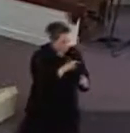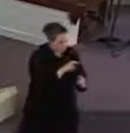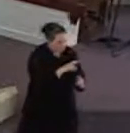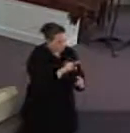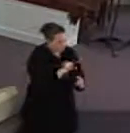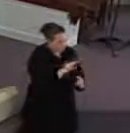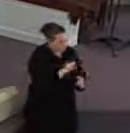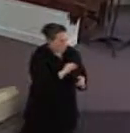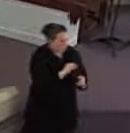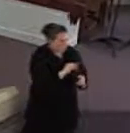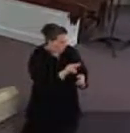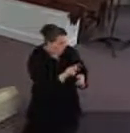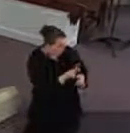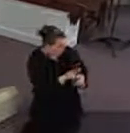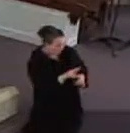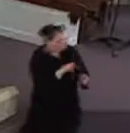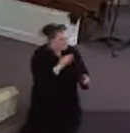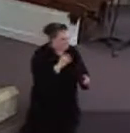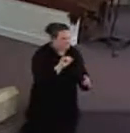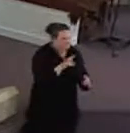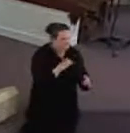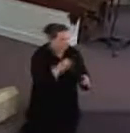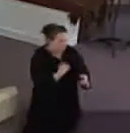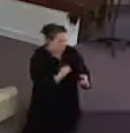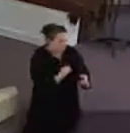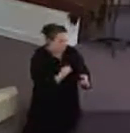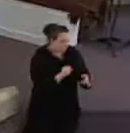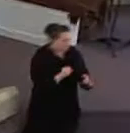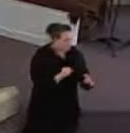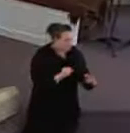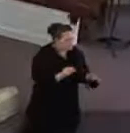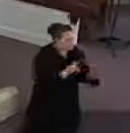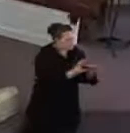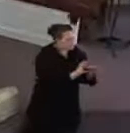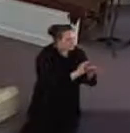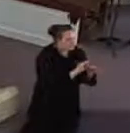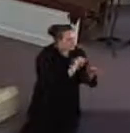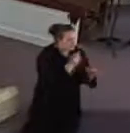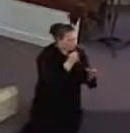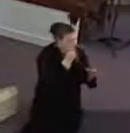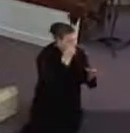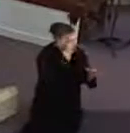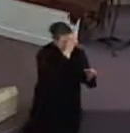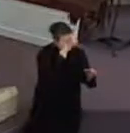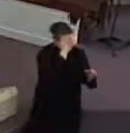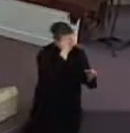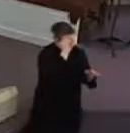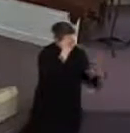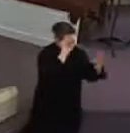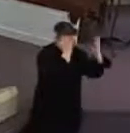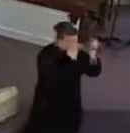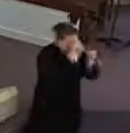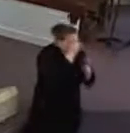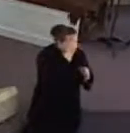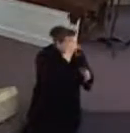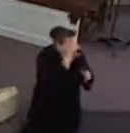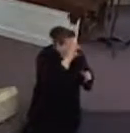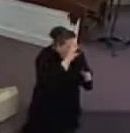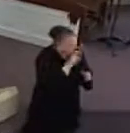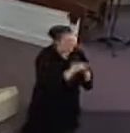George Washington, general at the time. A man by the name of Michael Whitmore made